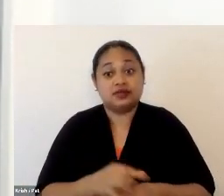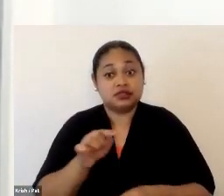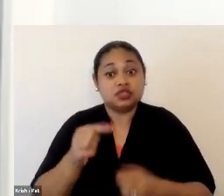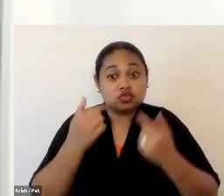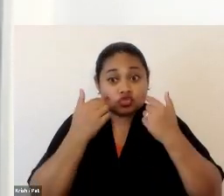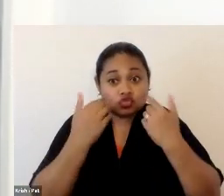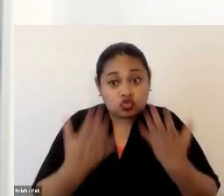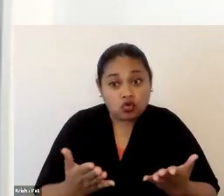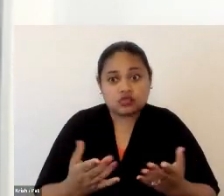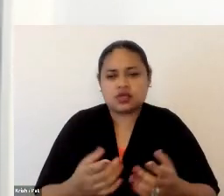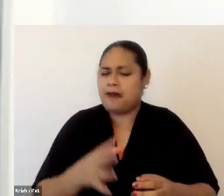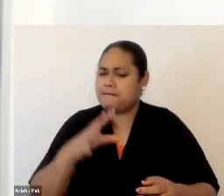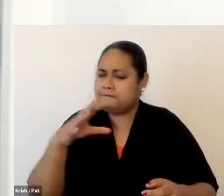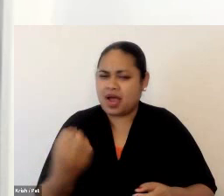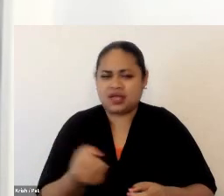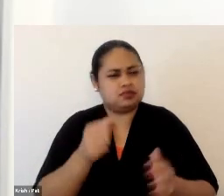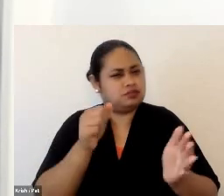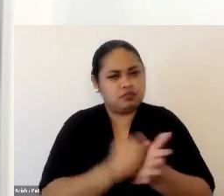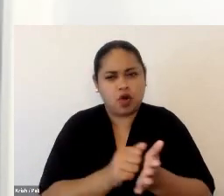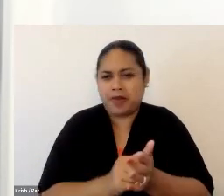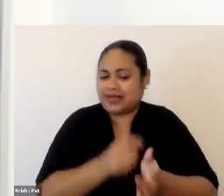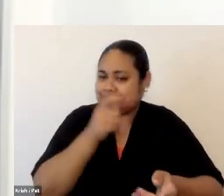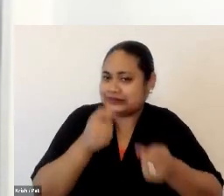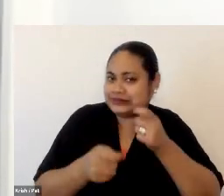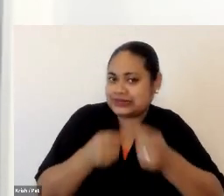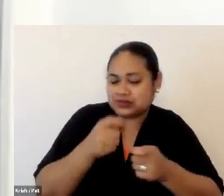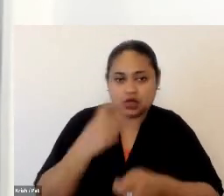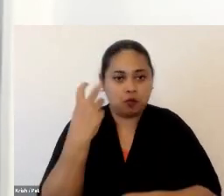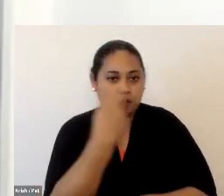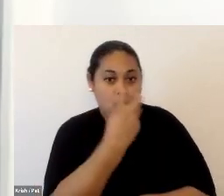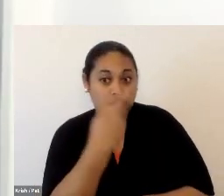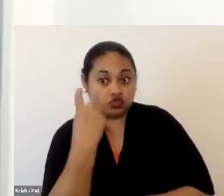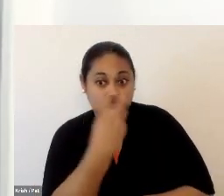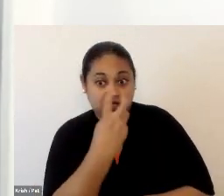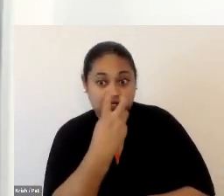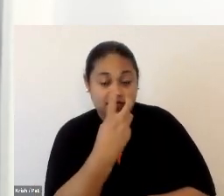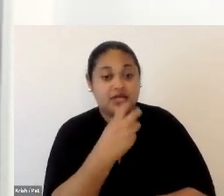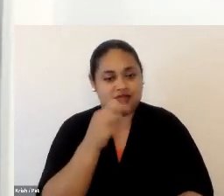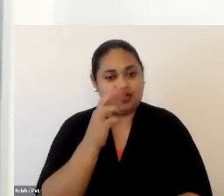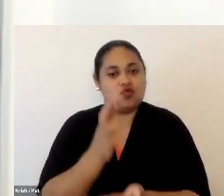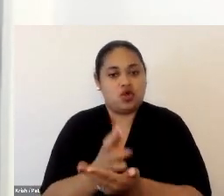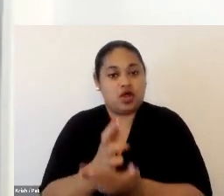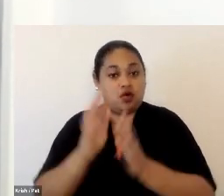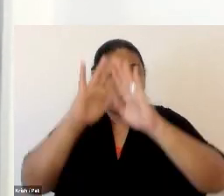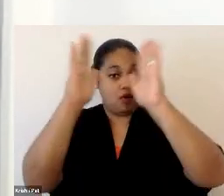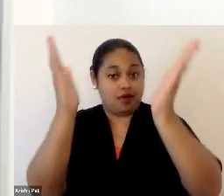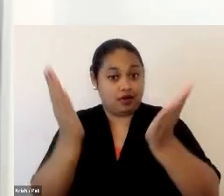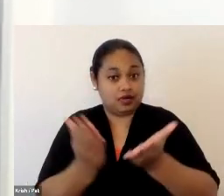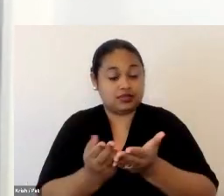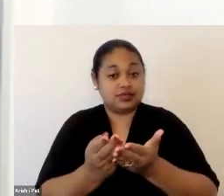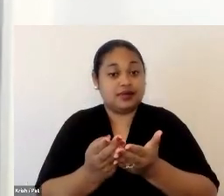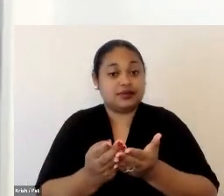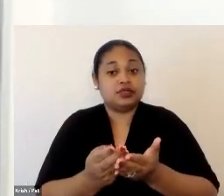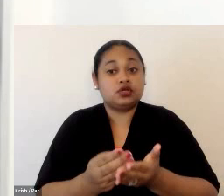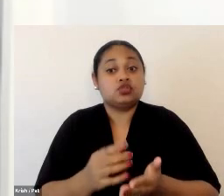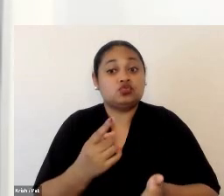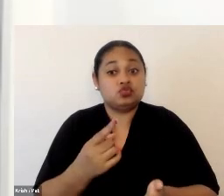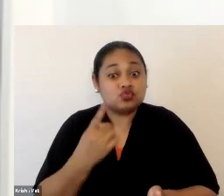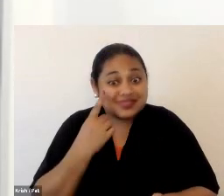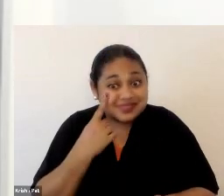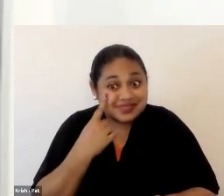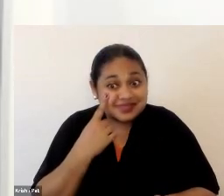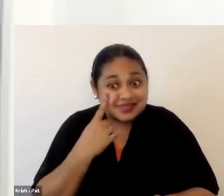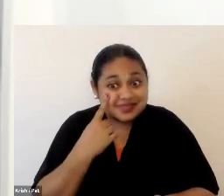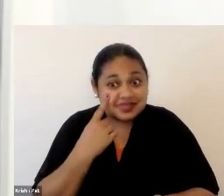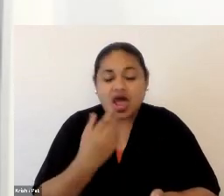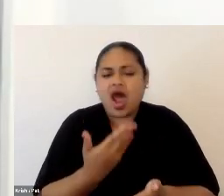rigorous design, testing, and monitoring in the real world to identify and address this kind